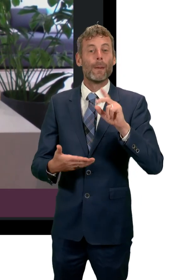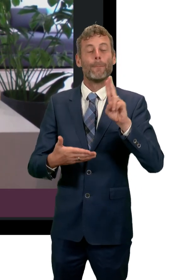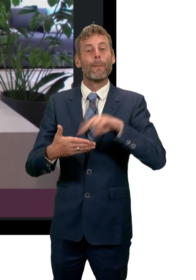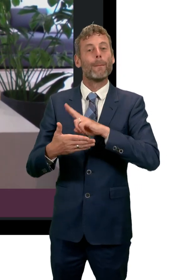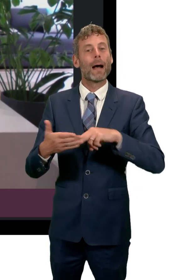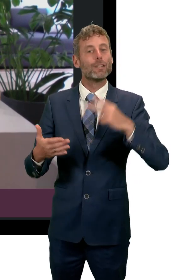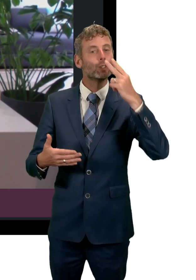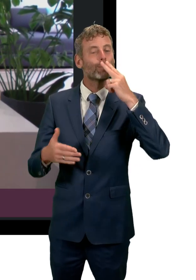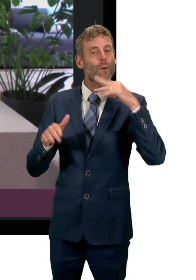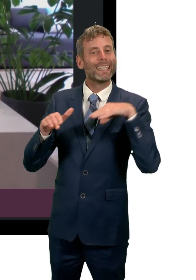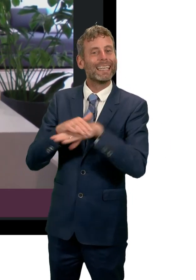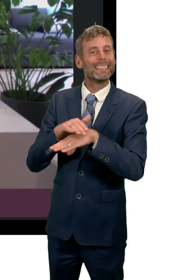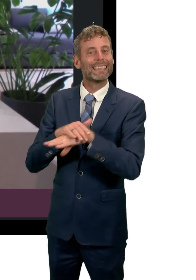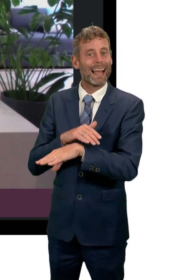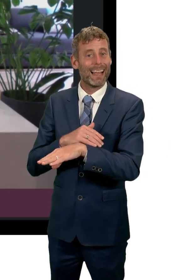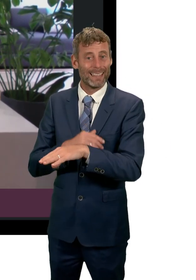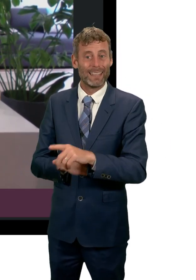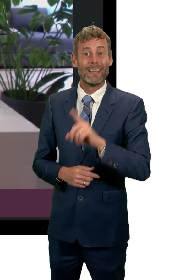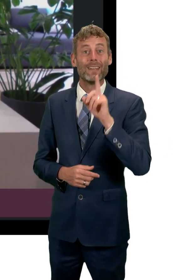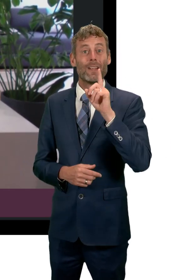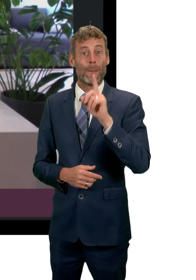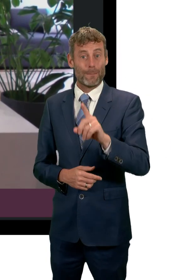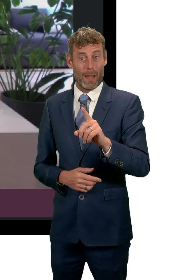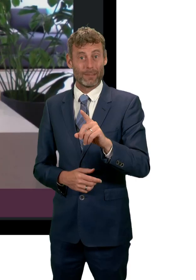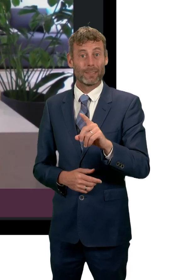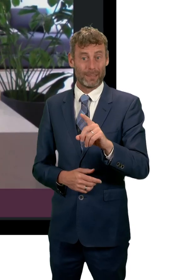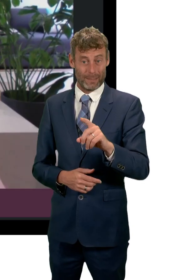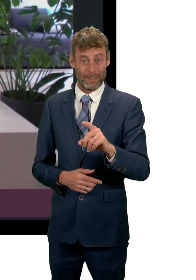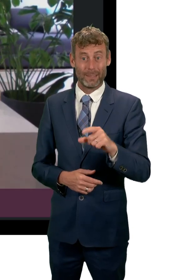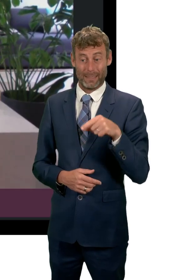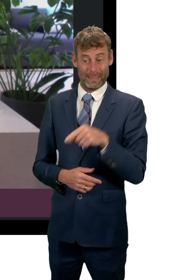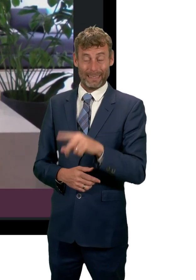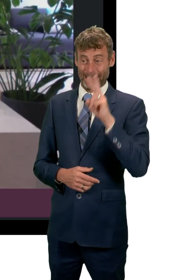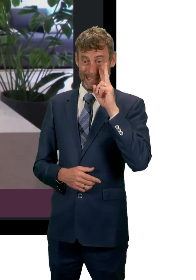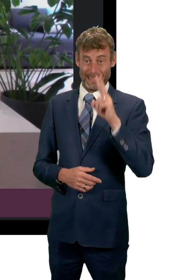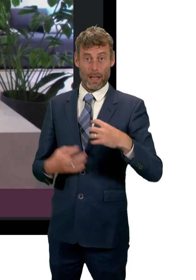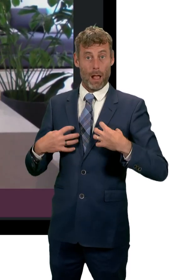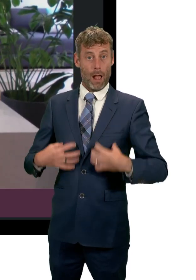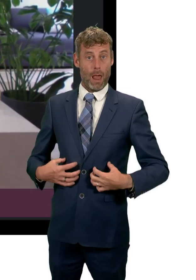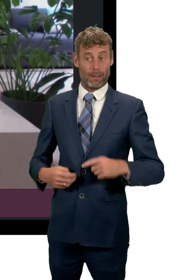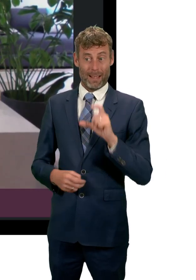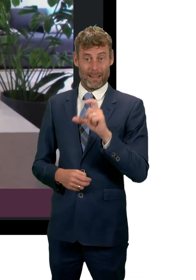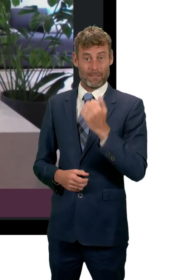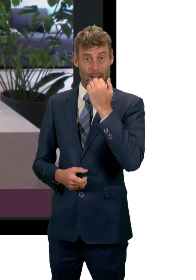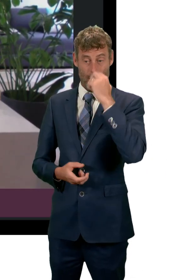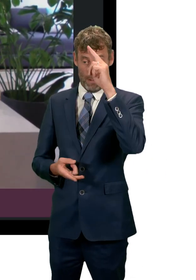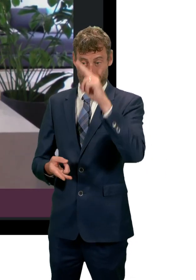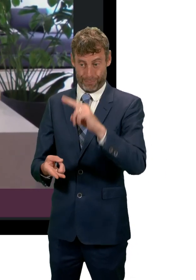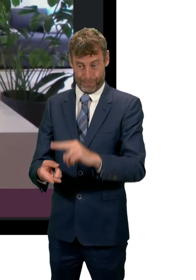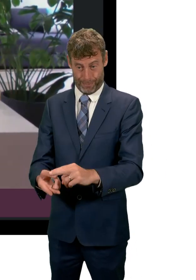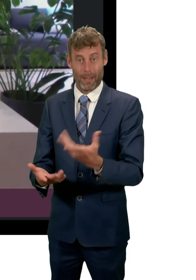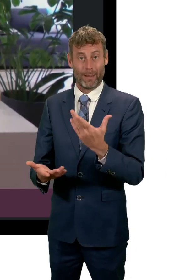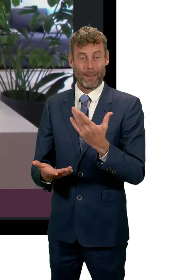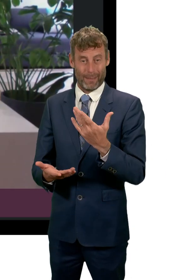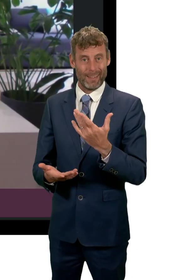we irradiate lung tumours and people have lung cancer. It's the same through time. If you look at it,